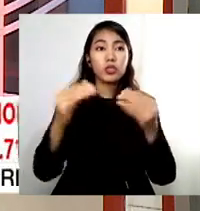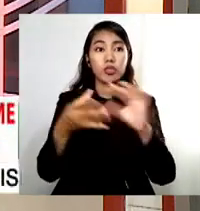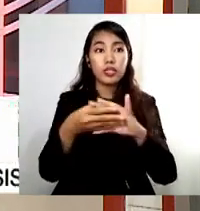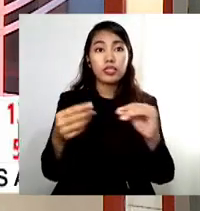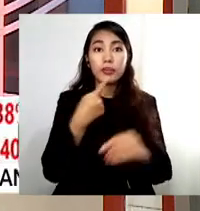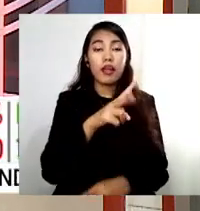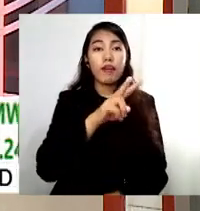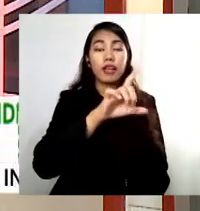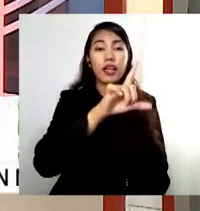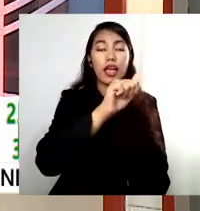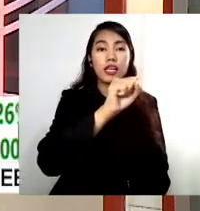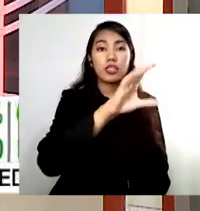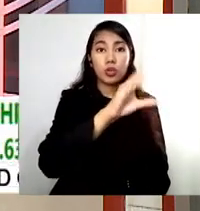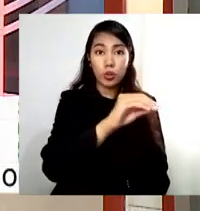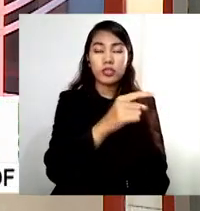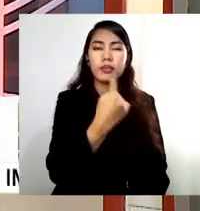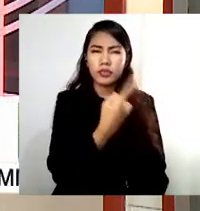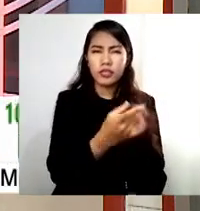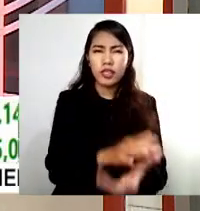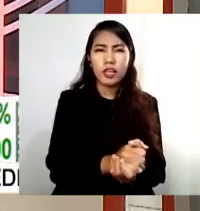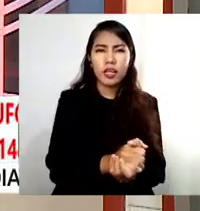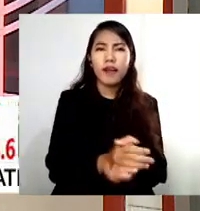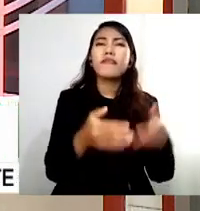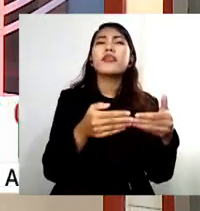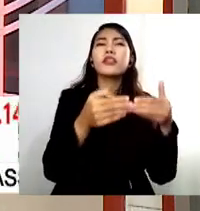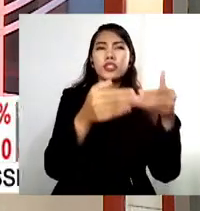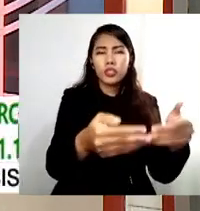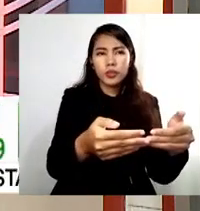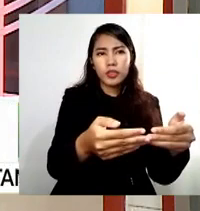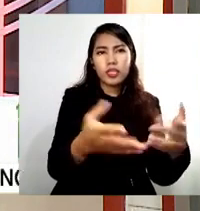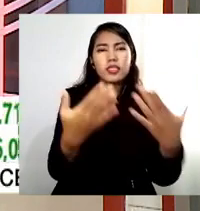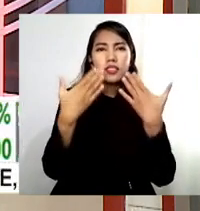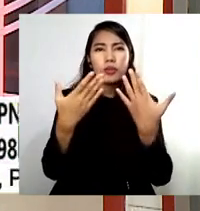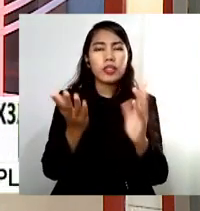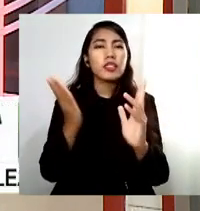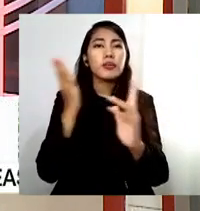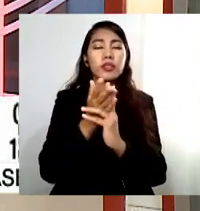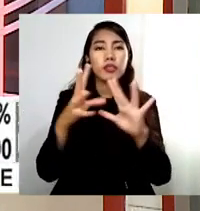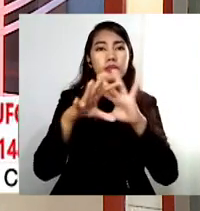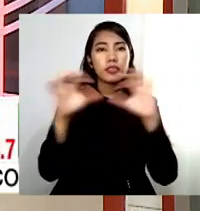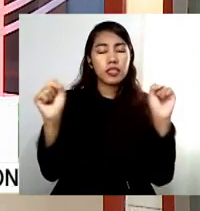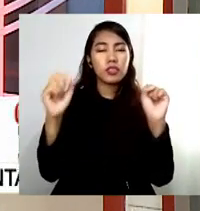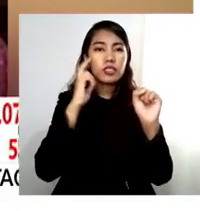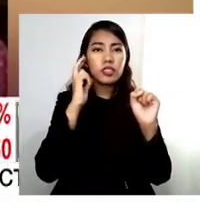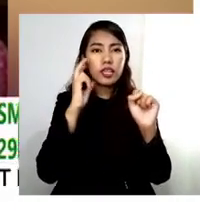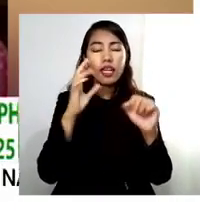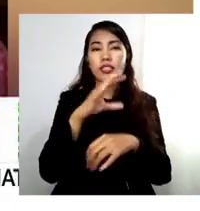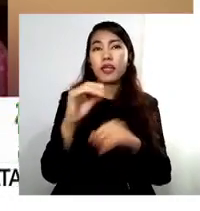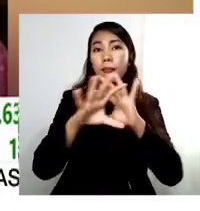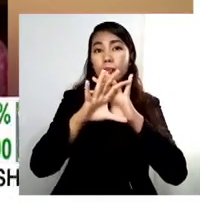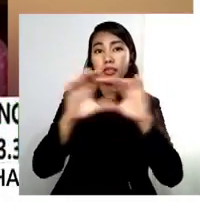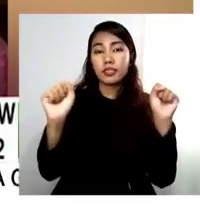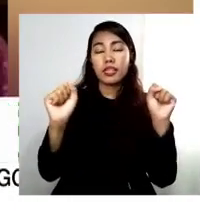Extension to the speakership is finally pushing through thanks to the intervention of President Duterte. Presidential spokesperson Harry Roque now joins